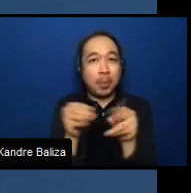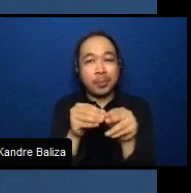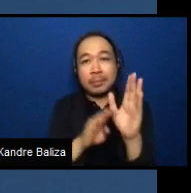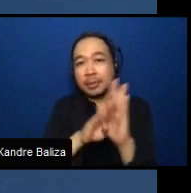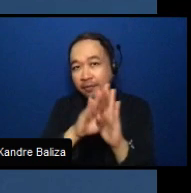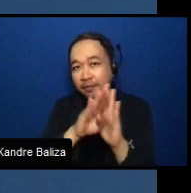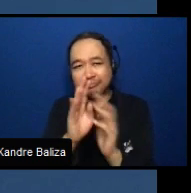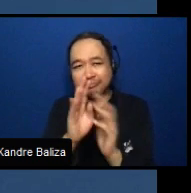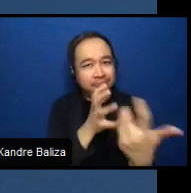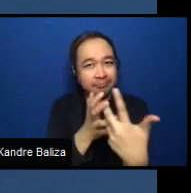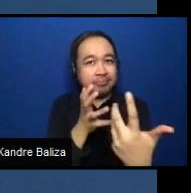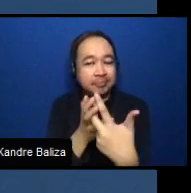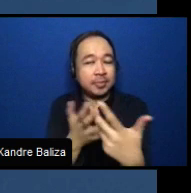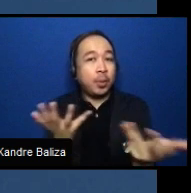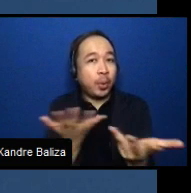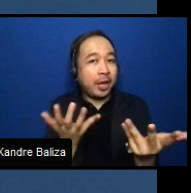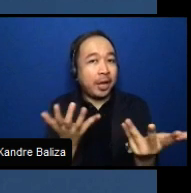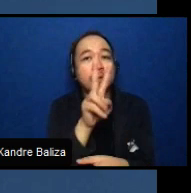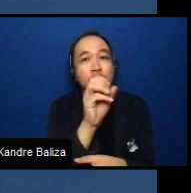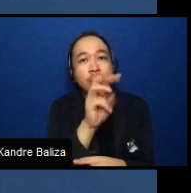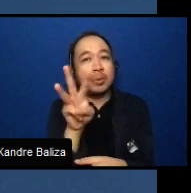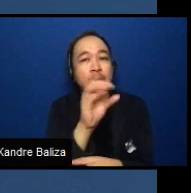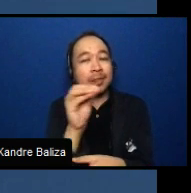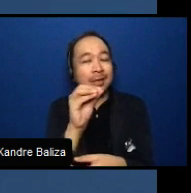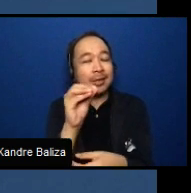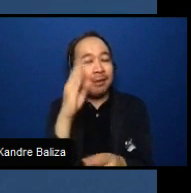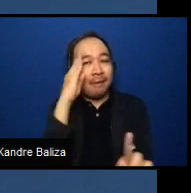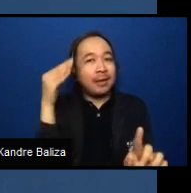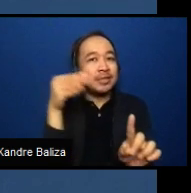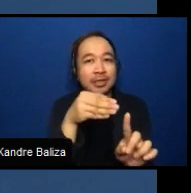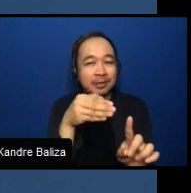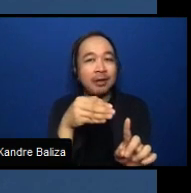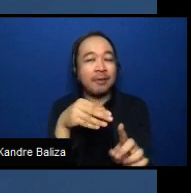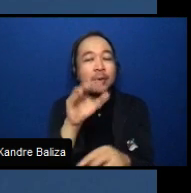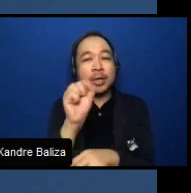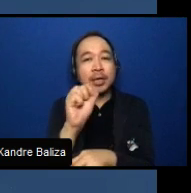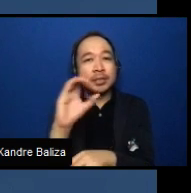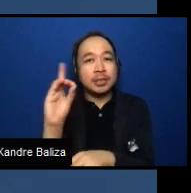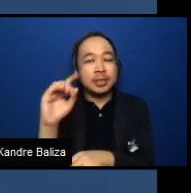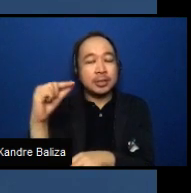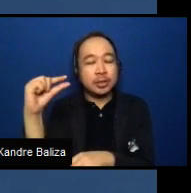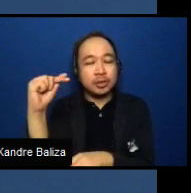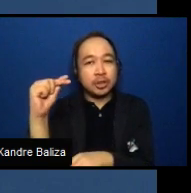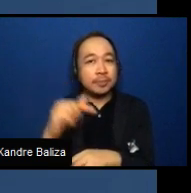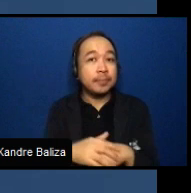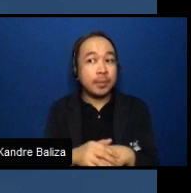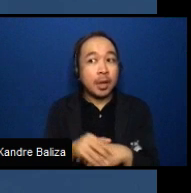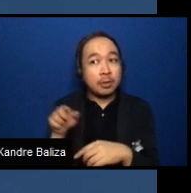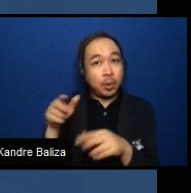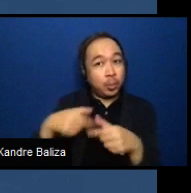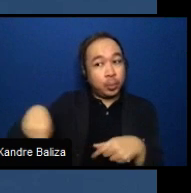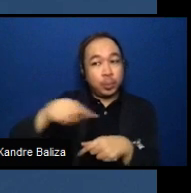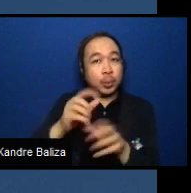the context of the 2030 Agenda for Sustainable Development. They further recommended that the framework